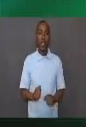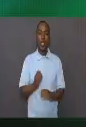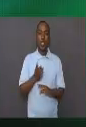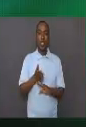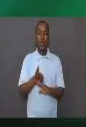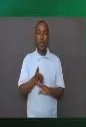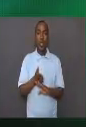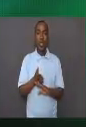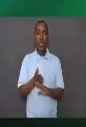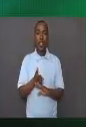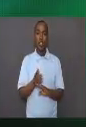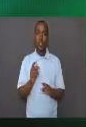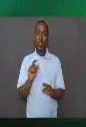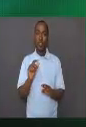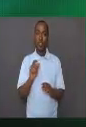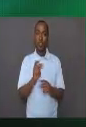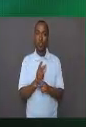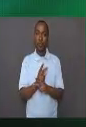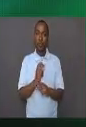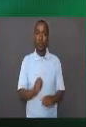Rinse after a minute.